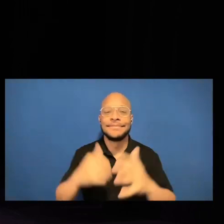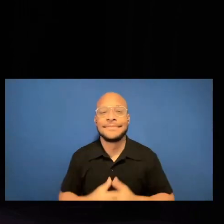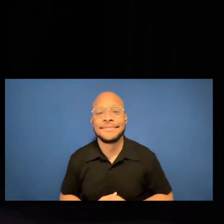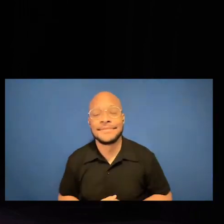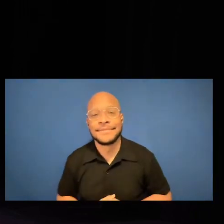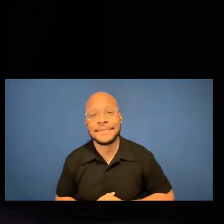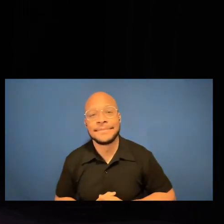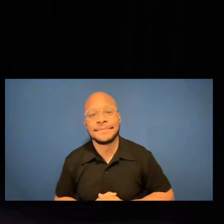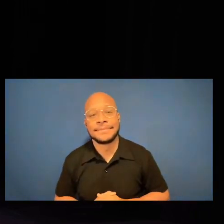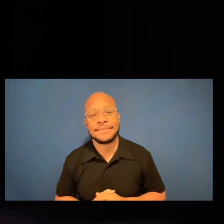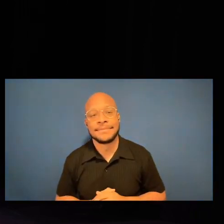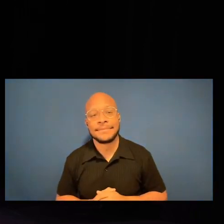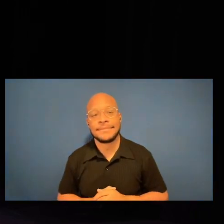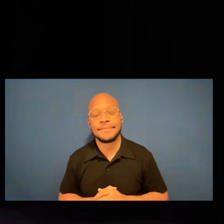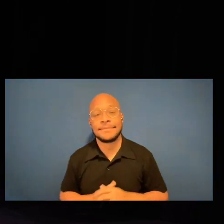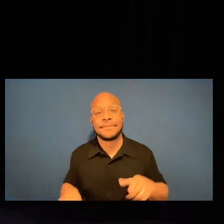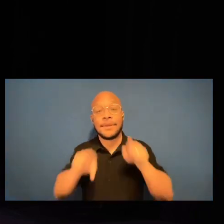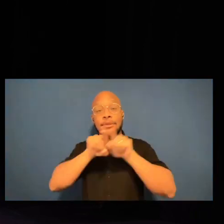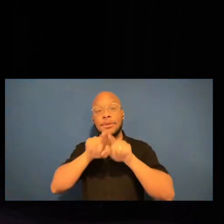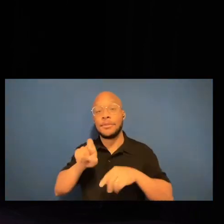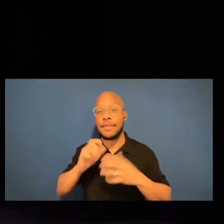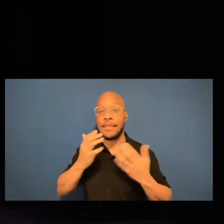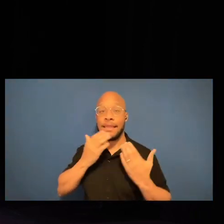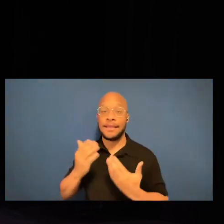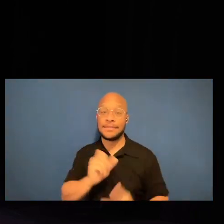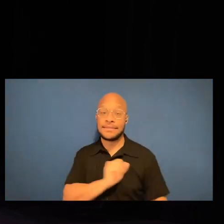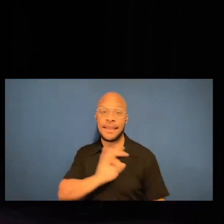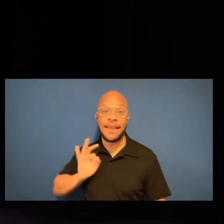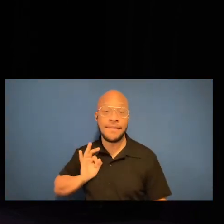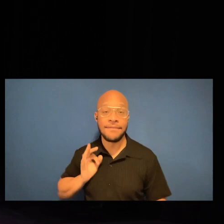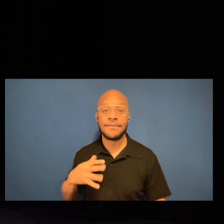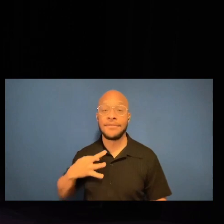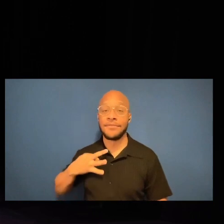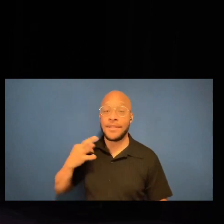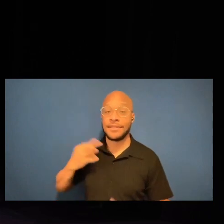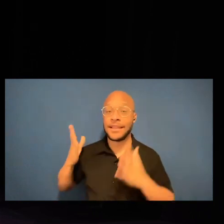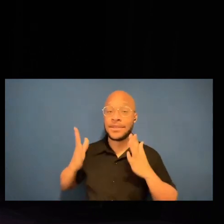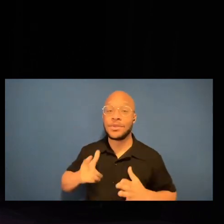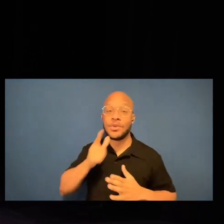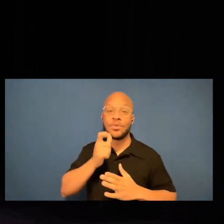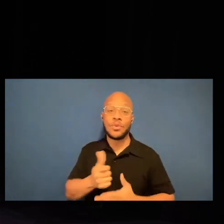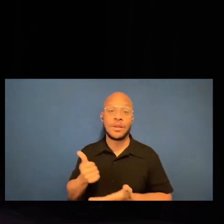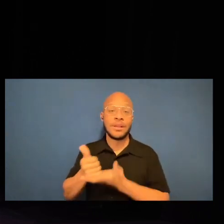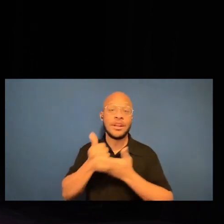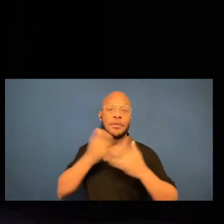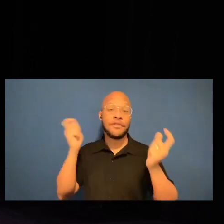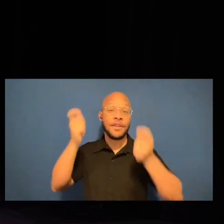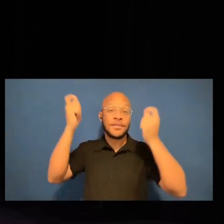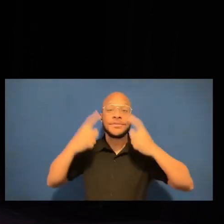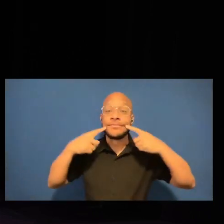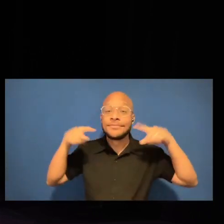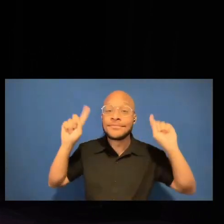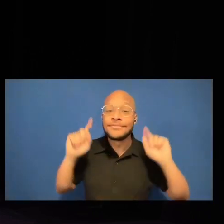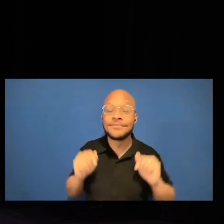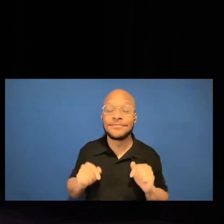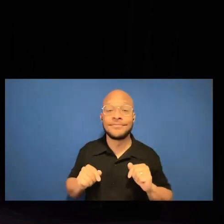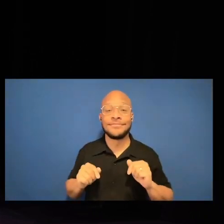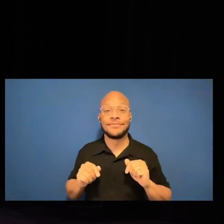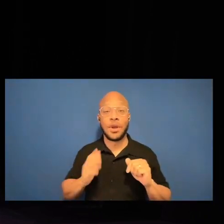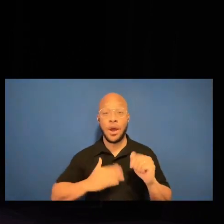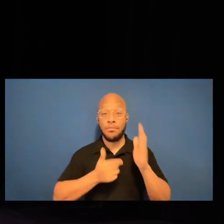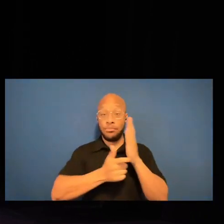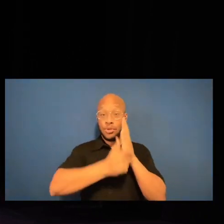I must thank our staff and volunteers working to make this festival a success. They're all listed in our brochure and on